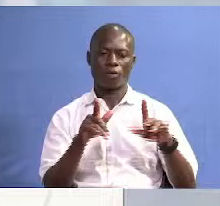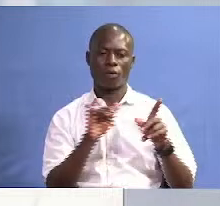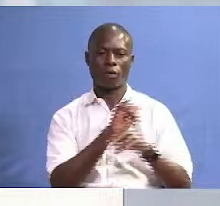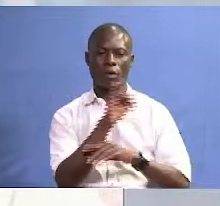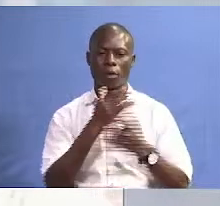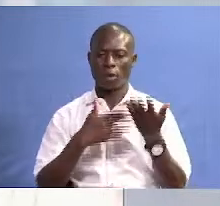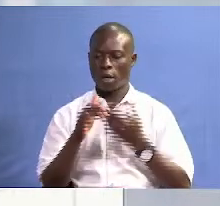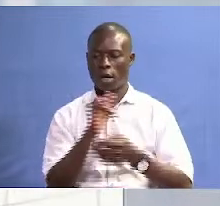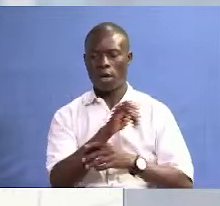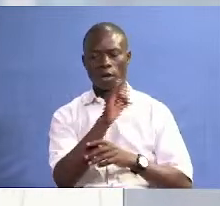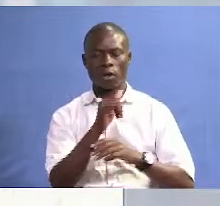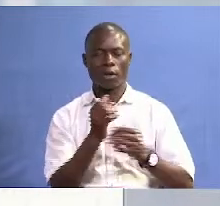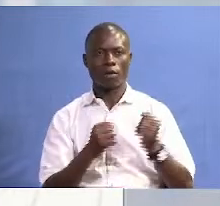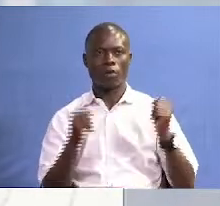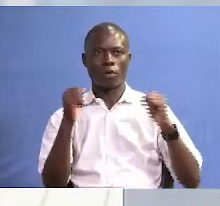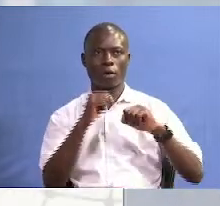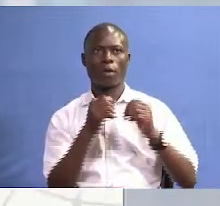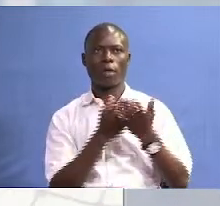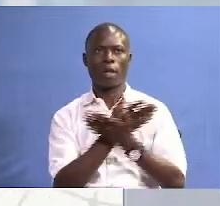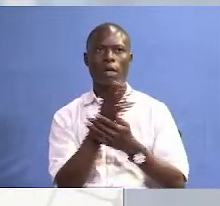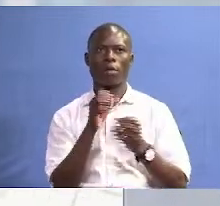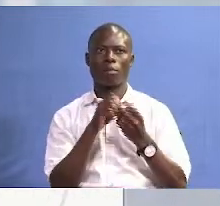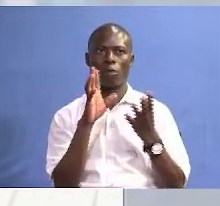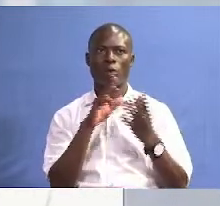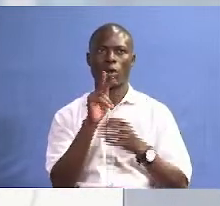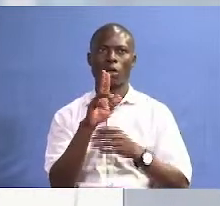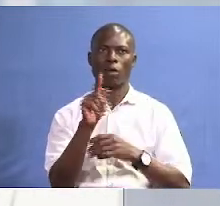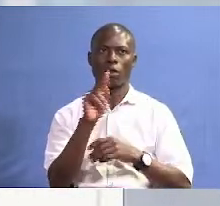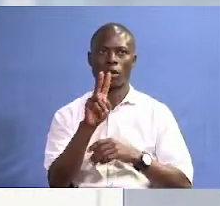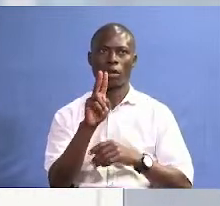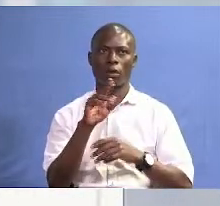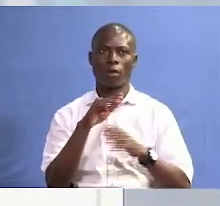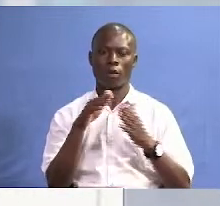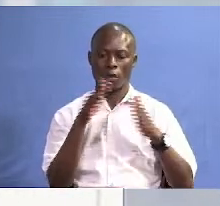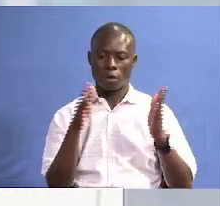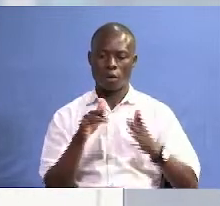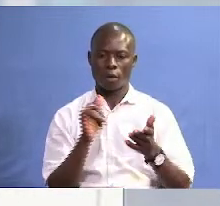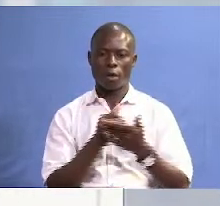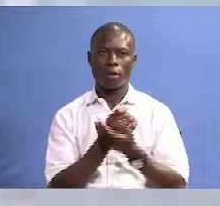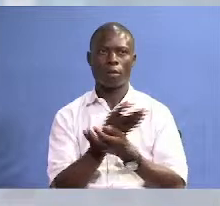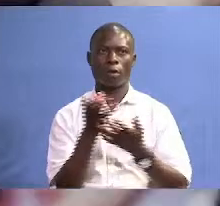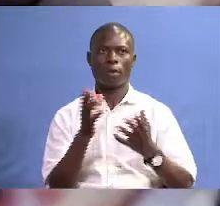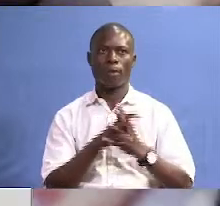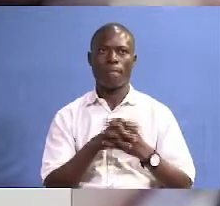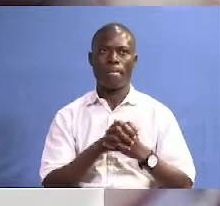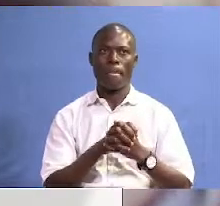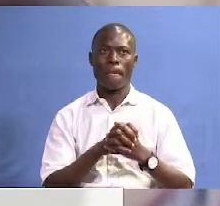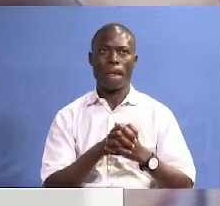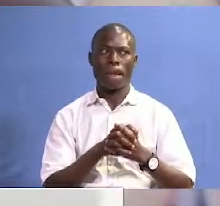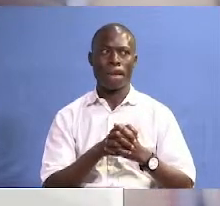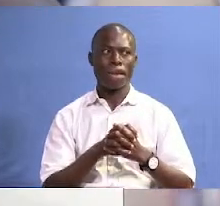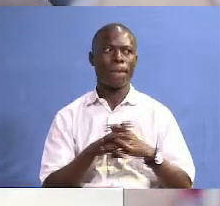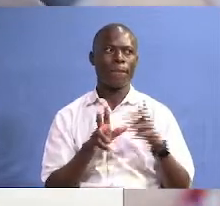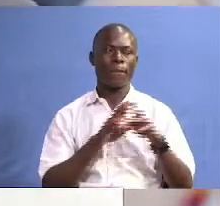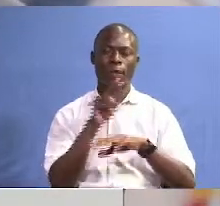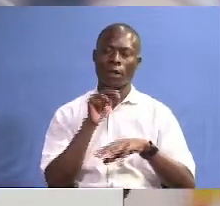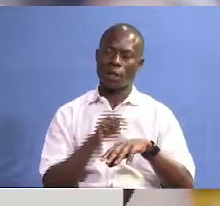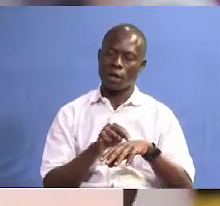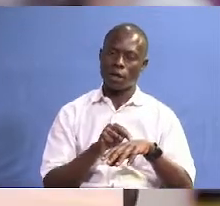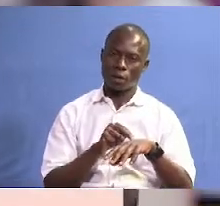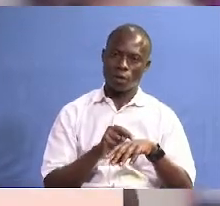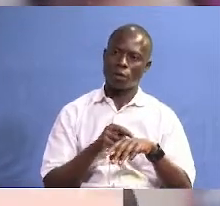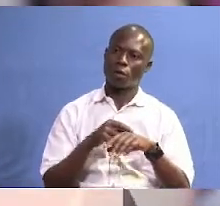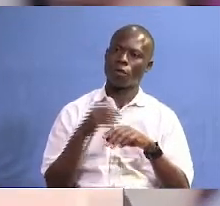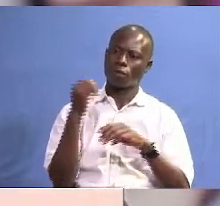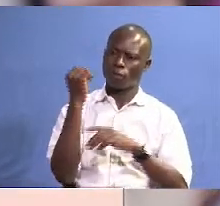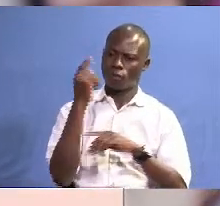of doping. Here is more from KUTV Sport Desk with Brenda Nyongesa. The National Olympics Committee of Kenya